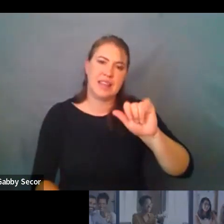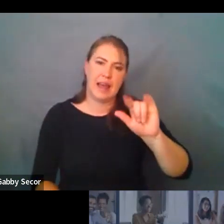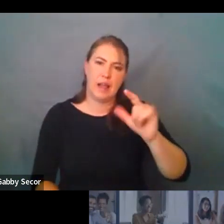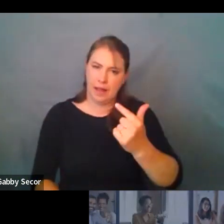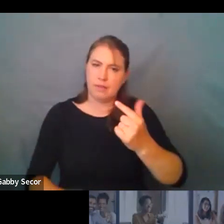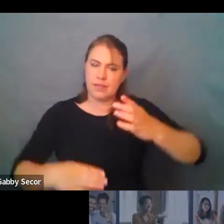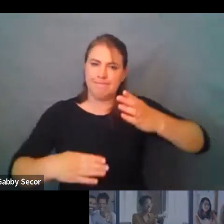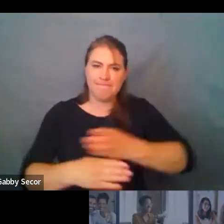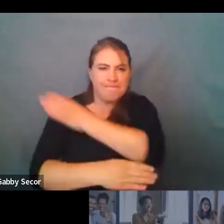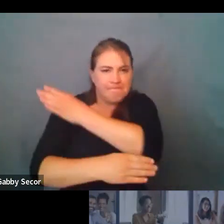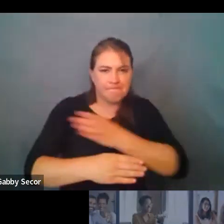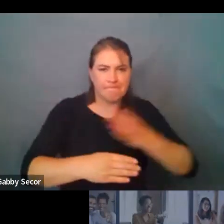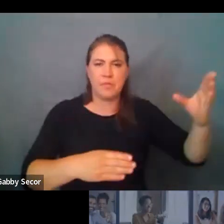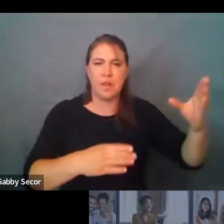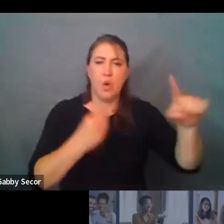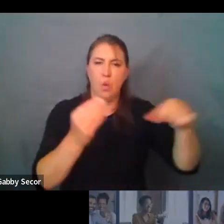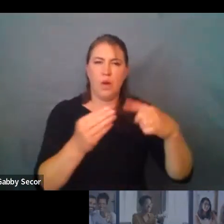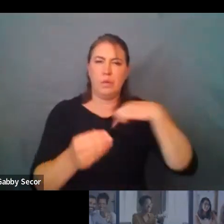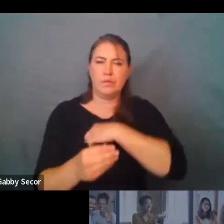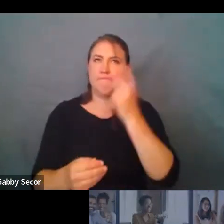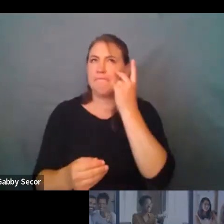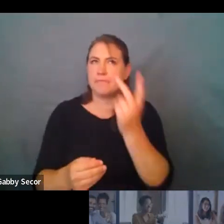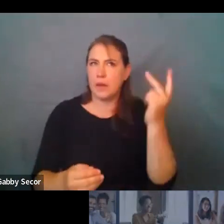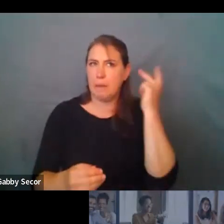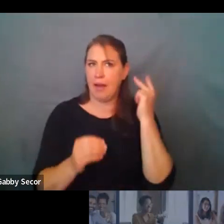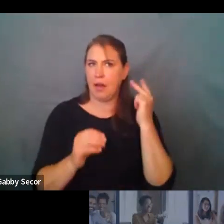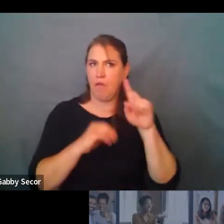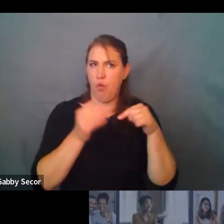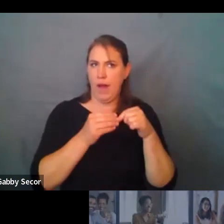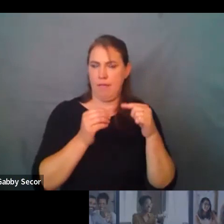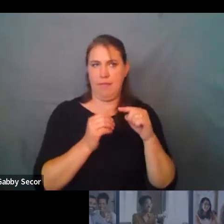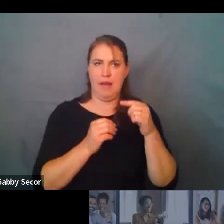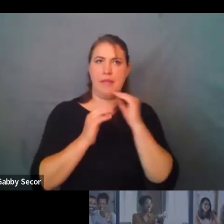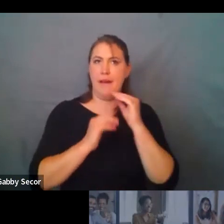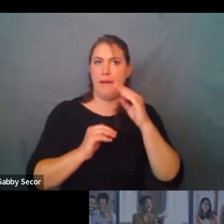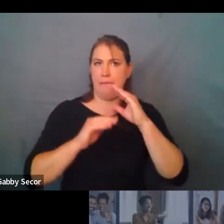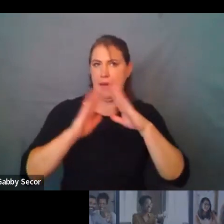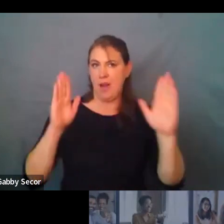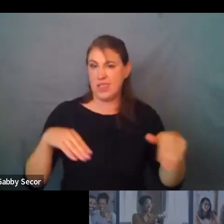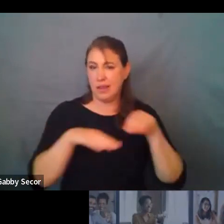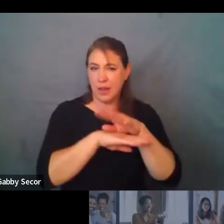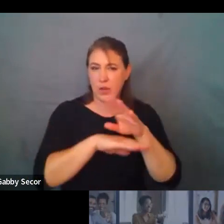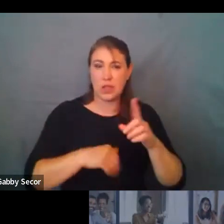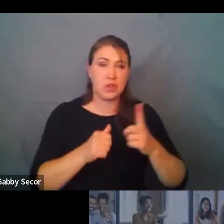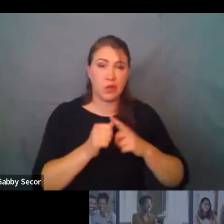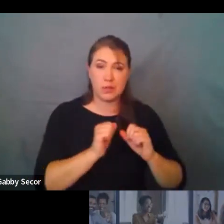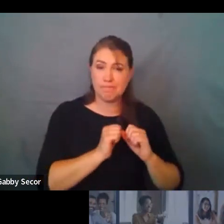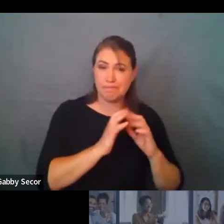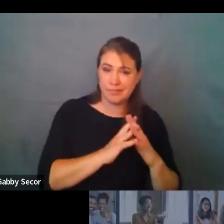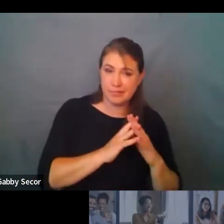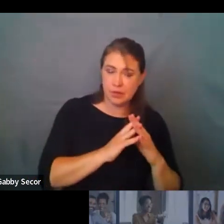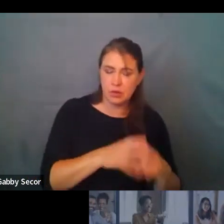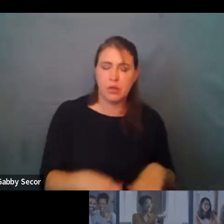to, the evolution of housing counseling to where we are today. Data is going to be key. And